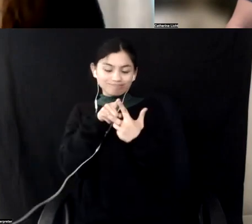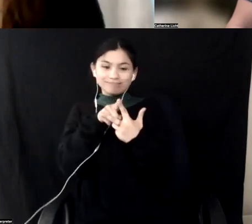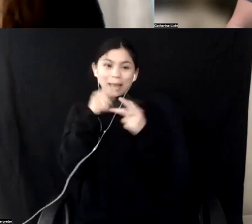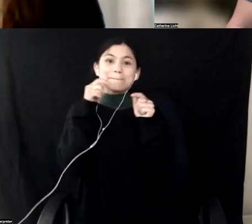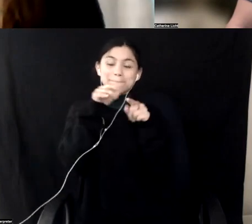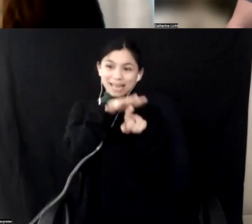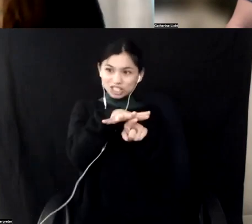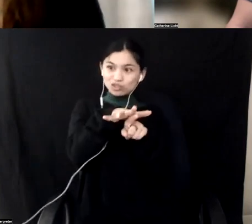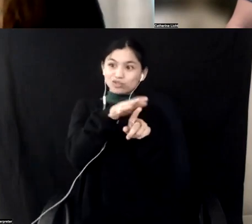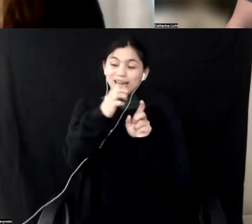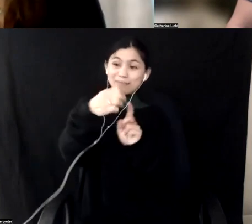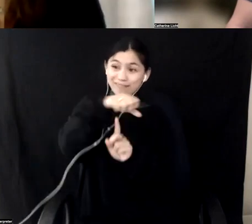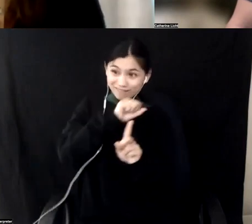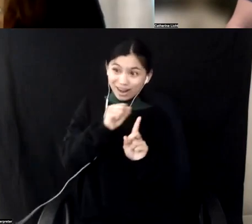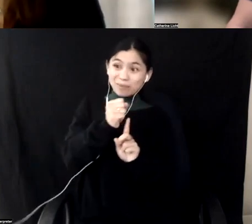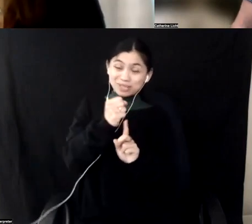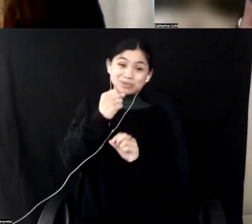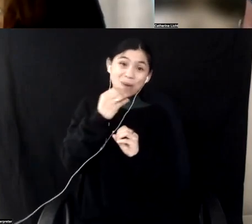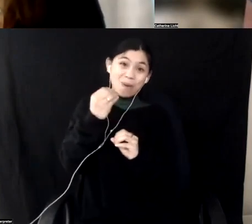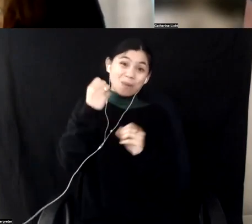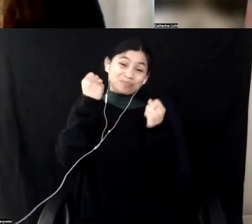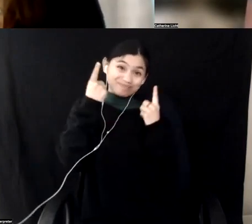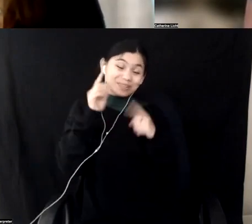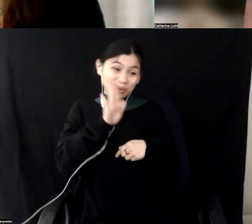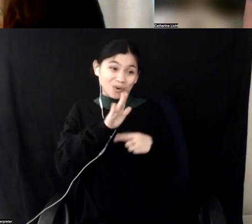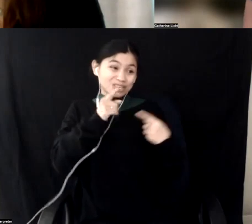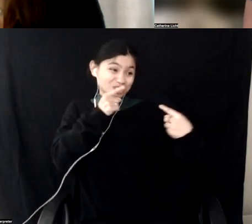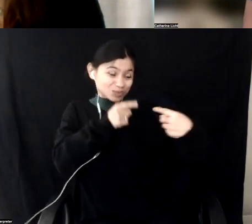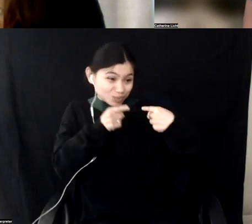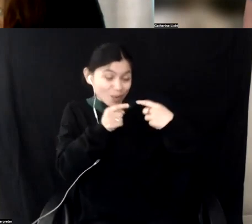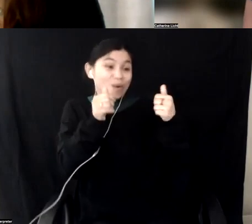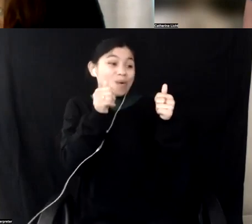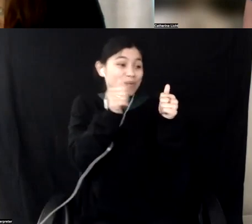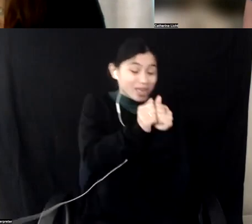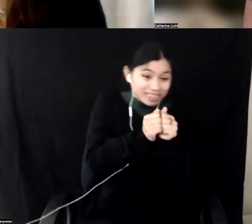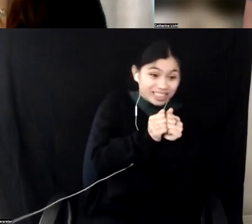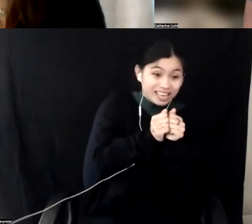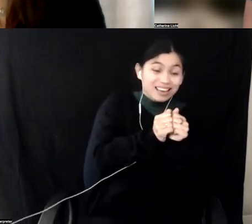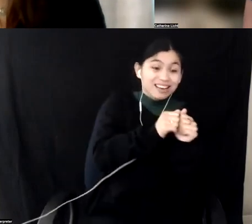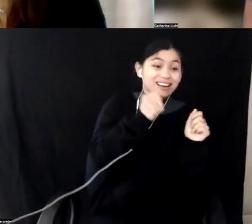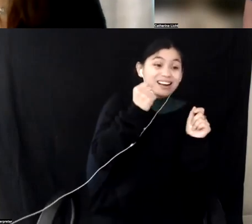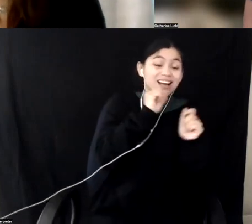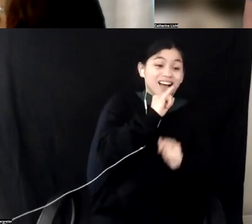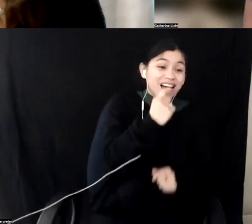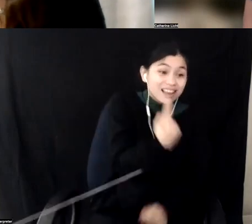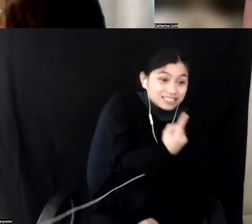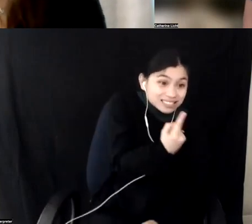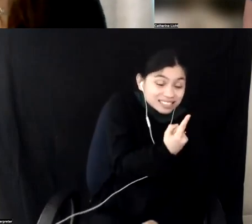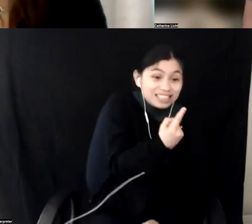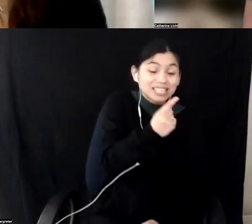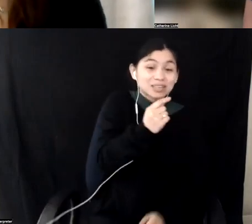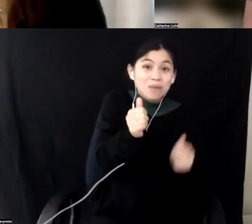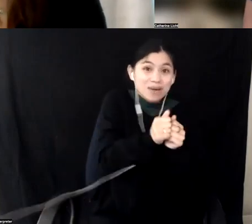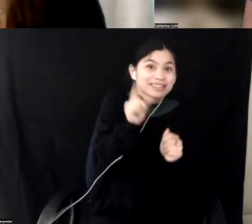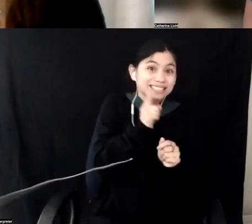So I understand the struggles of both being that isolation in the deaf culture